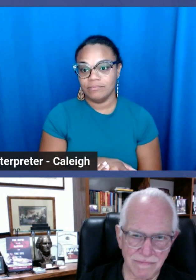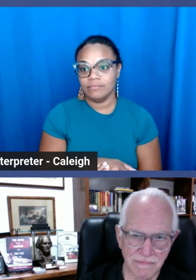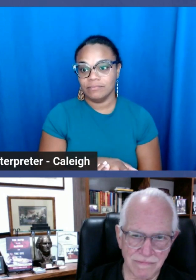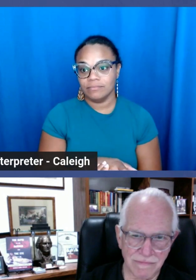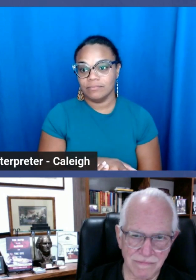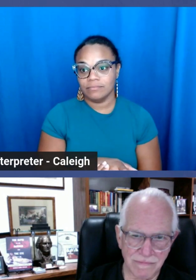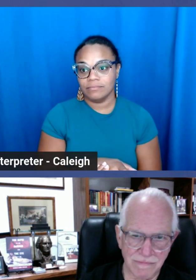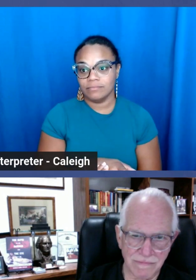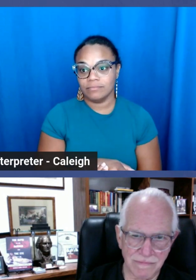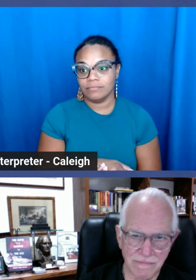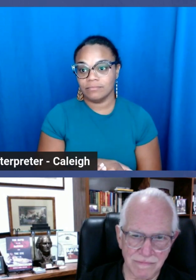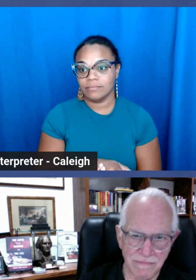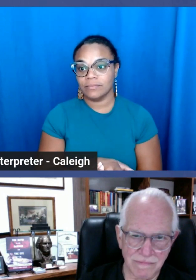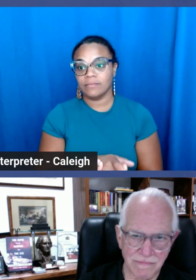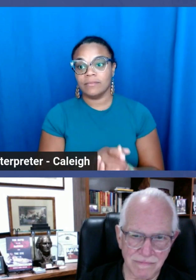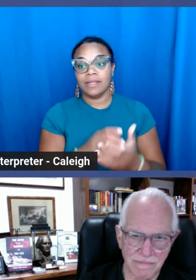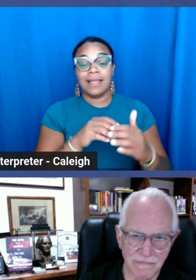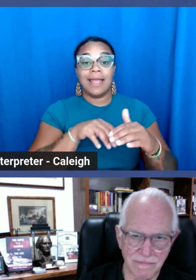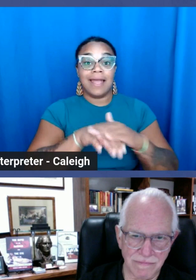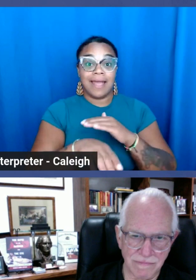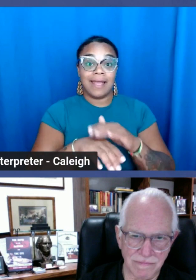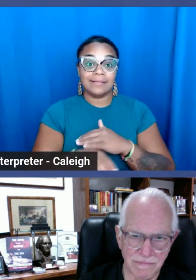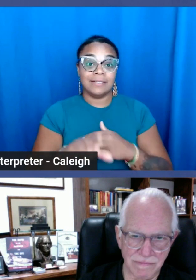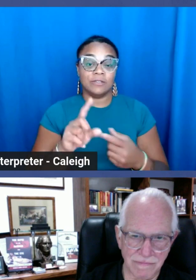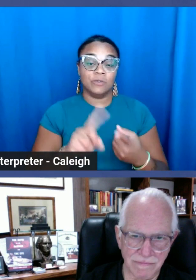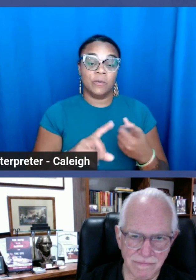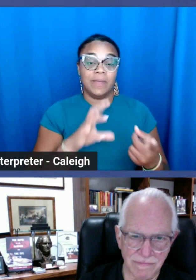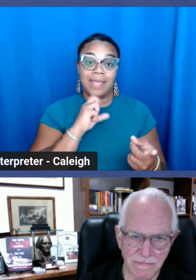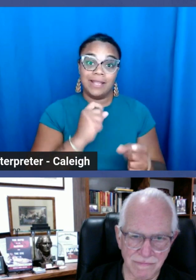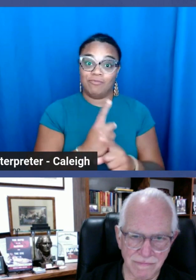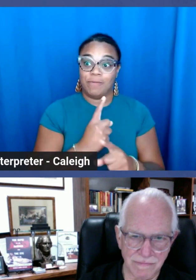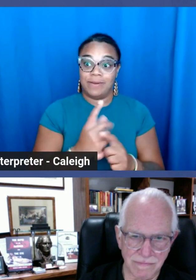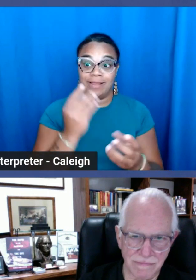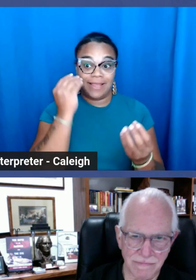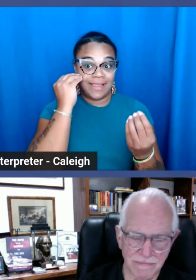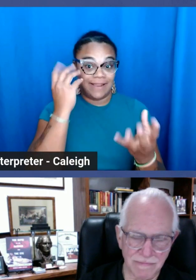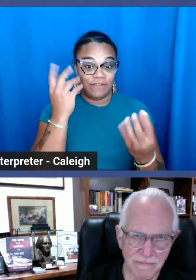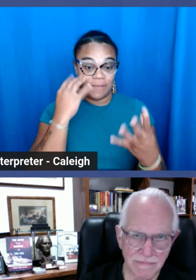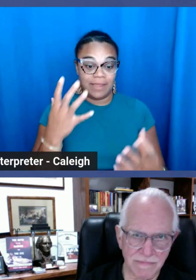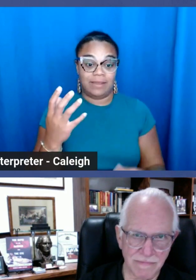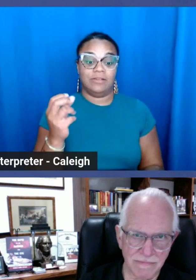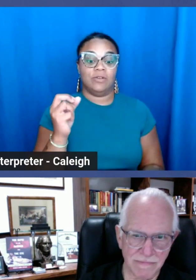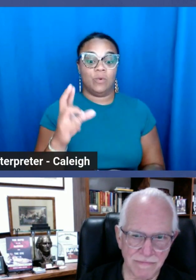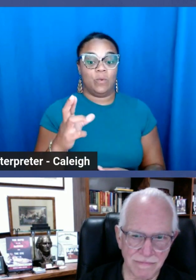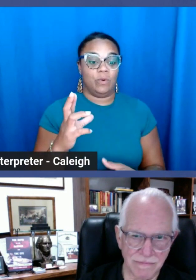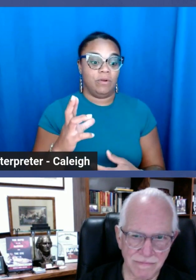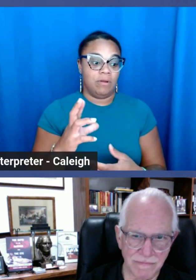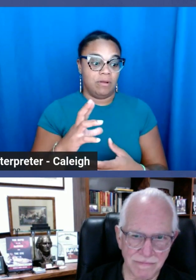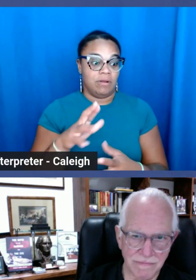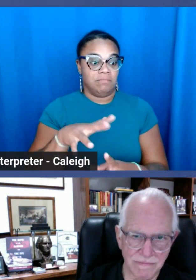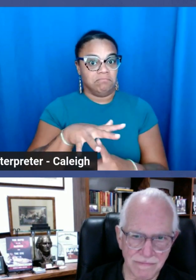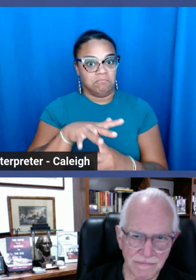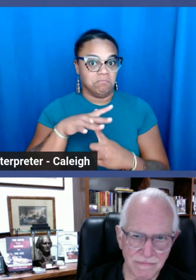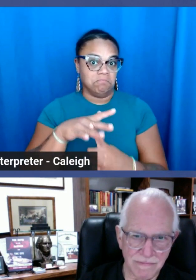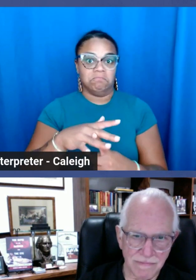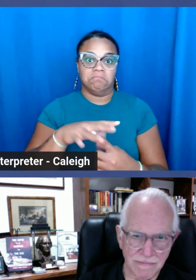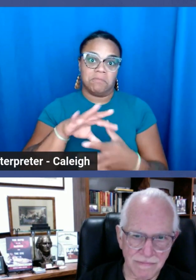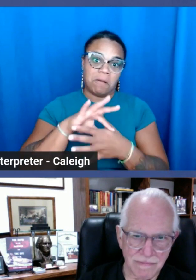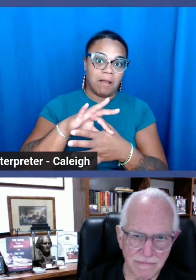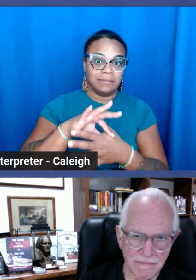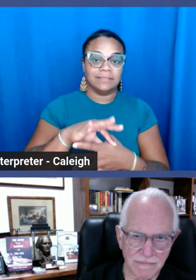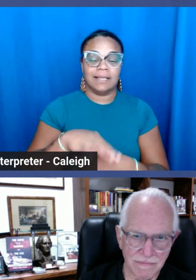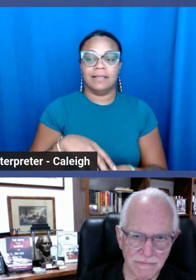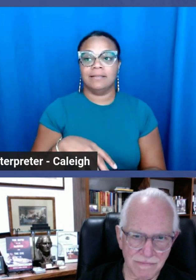access to age-appropriate information or content is something that